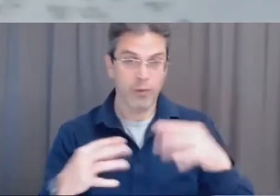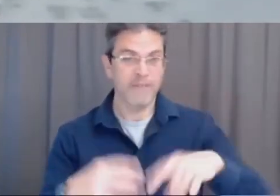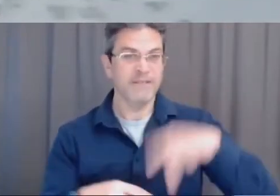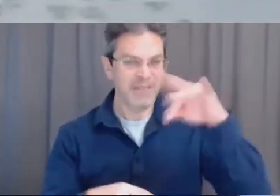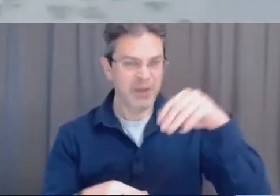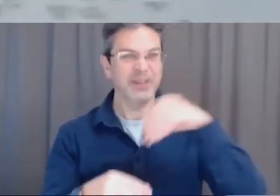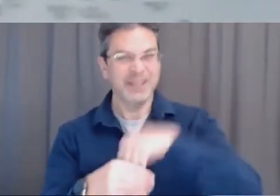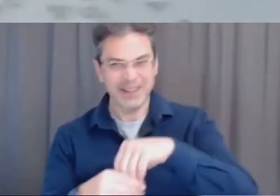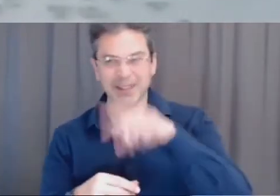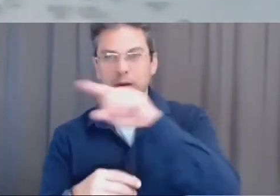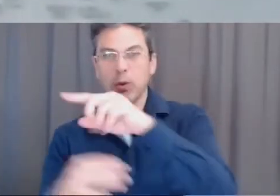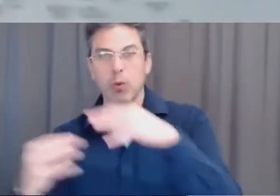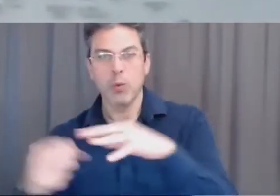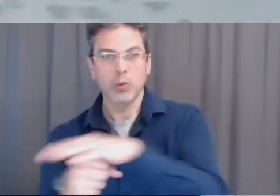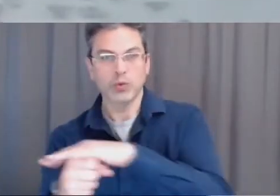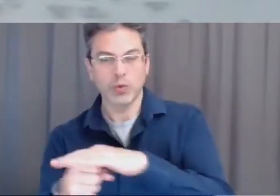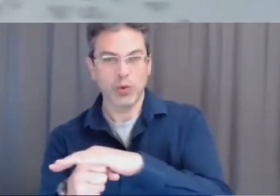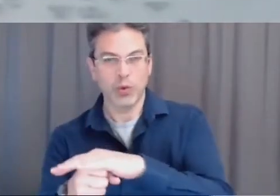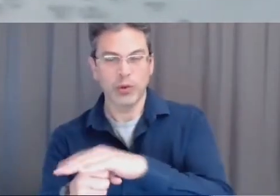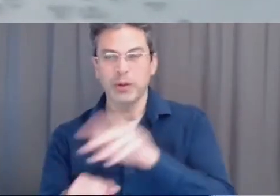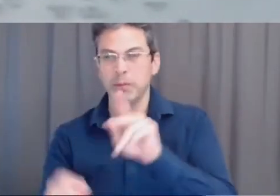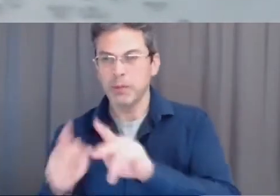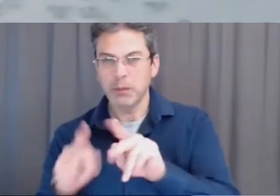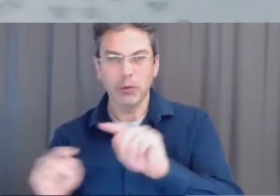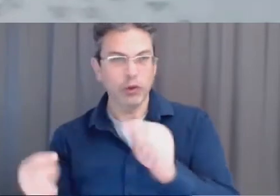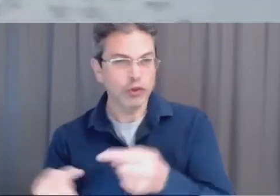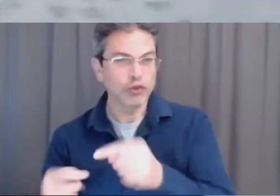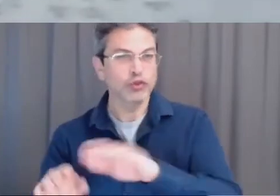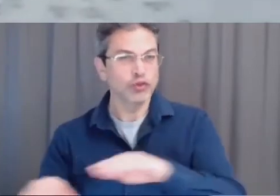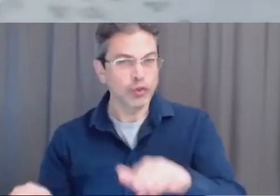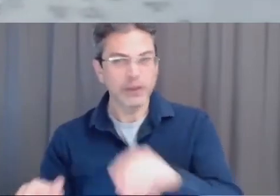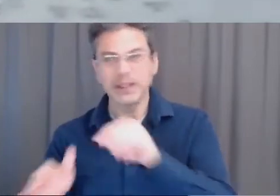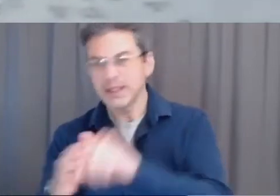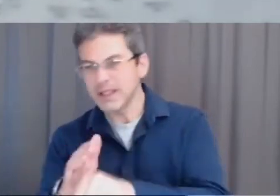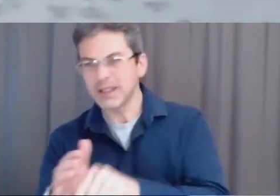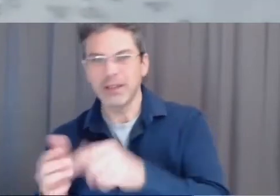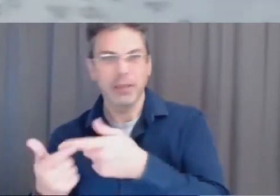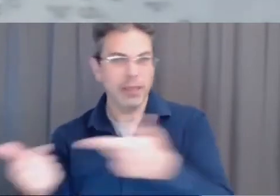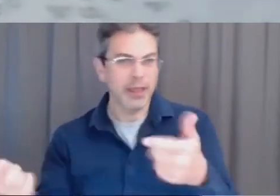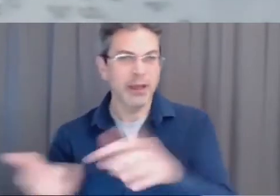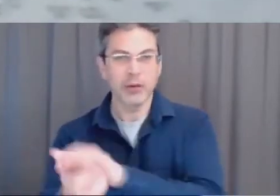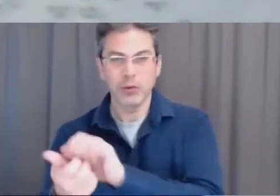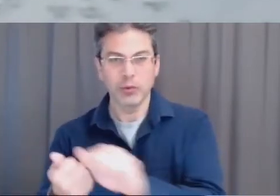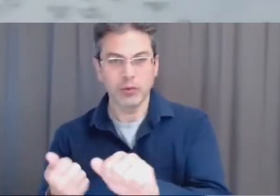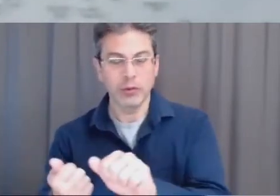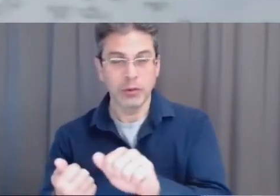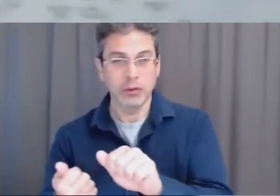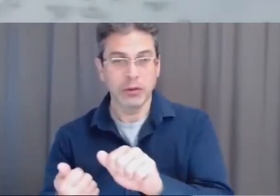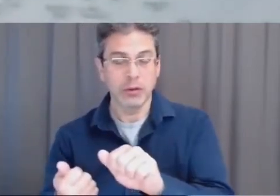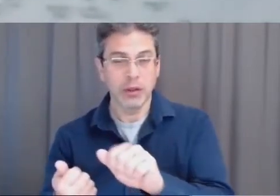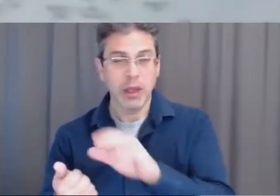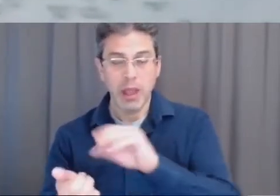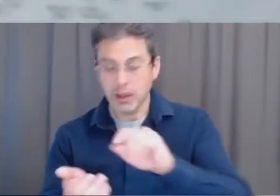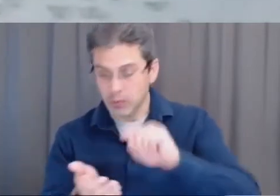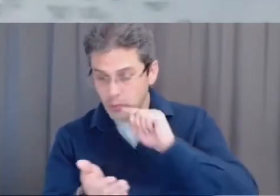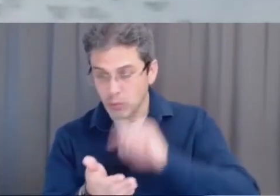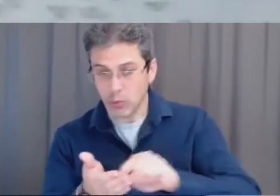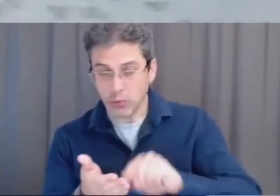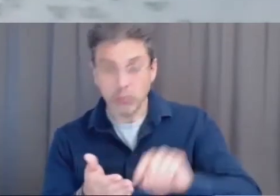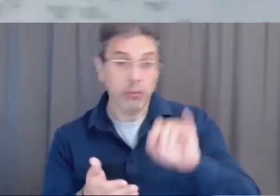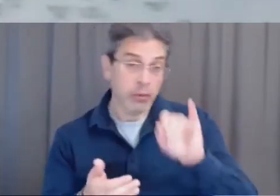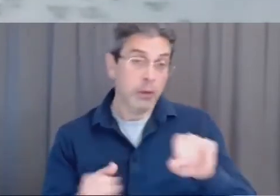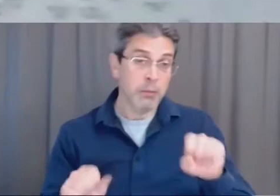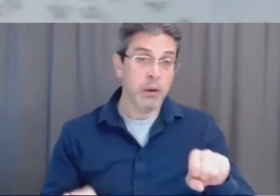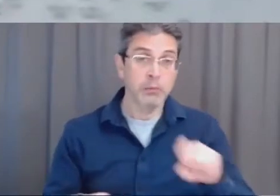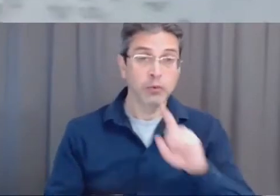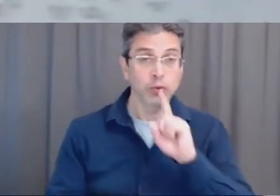and infrastructure is being destroyed. But then the conclusion was, actually, that may be true, but ammunition and exports of